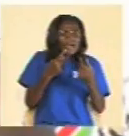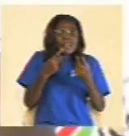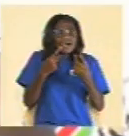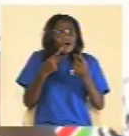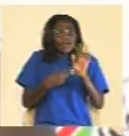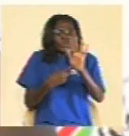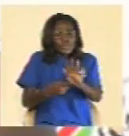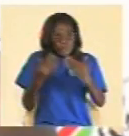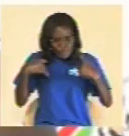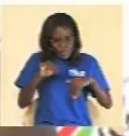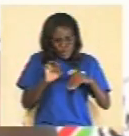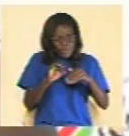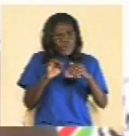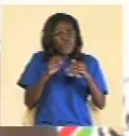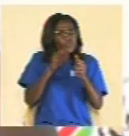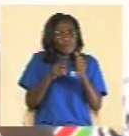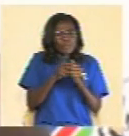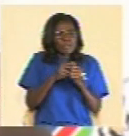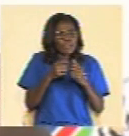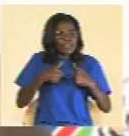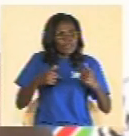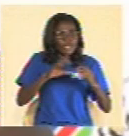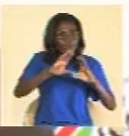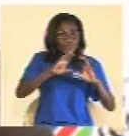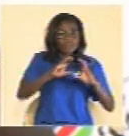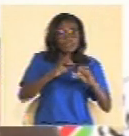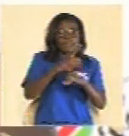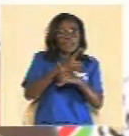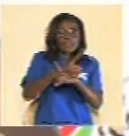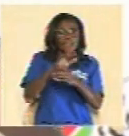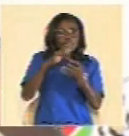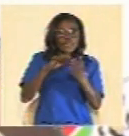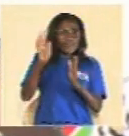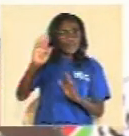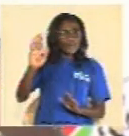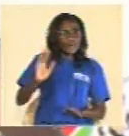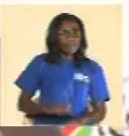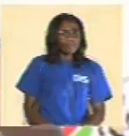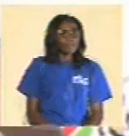from all of us here from the Communication Center, it's good afternoon.